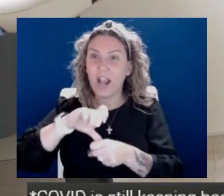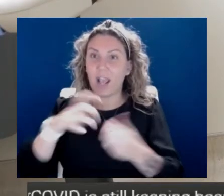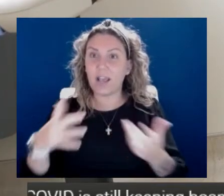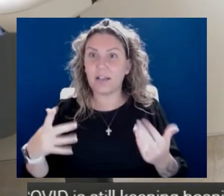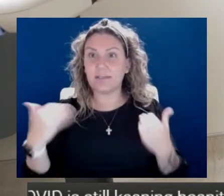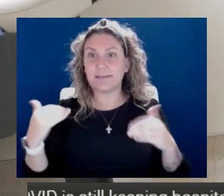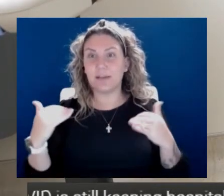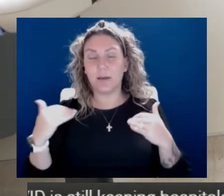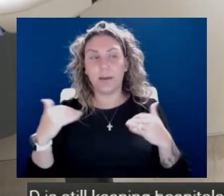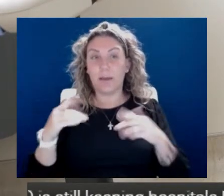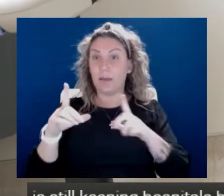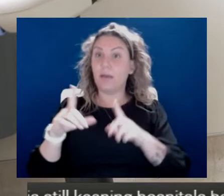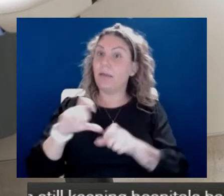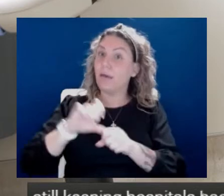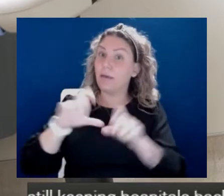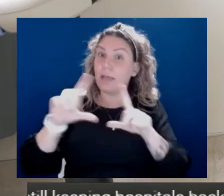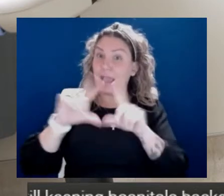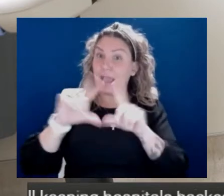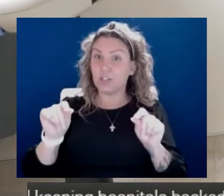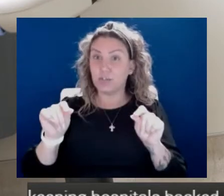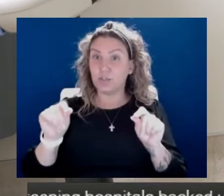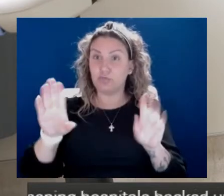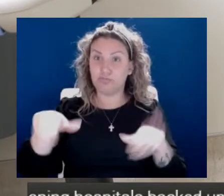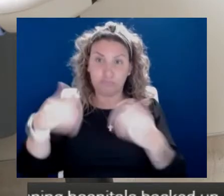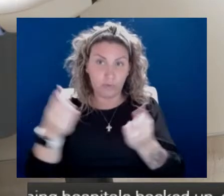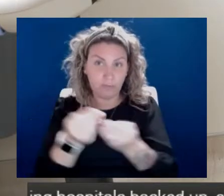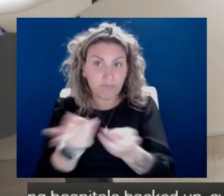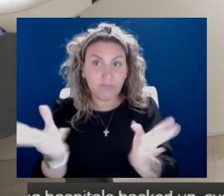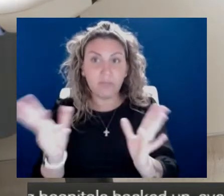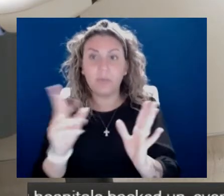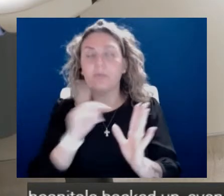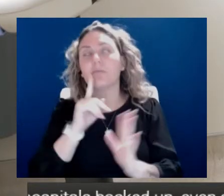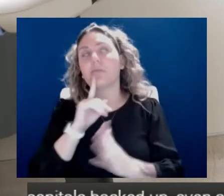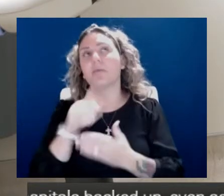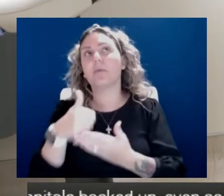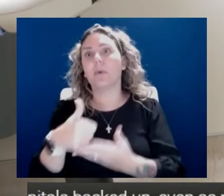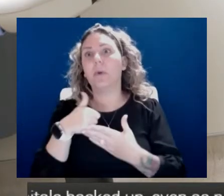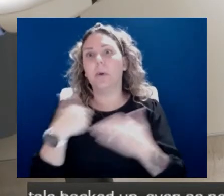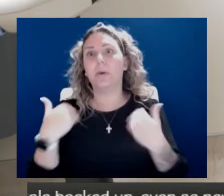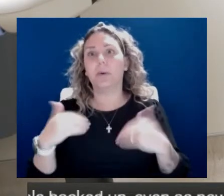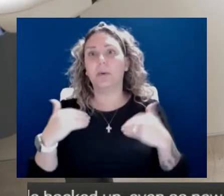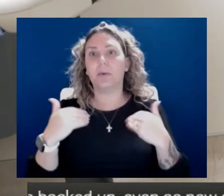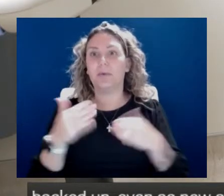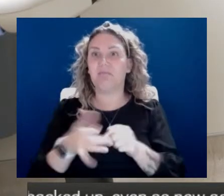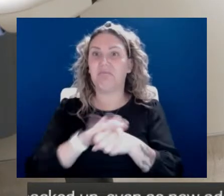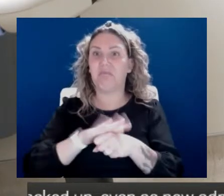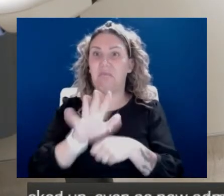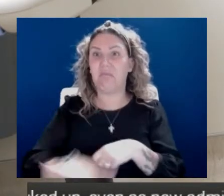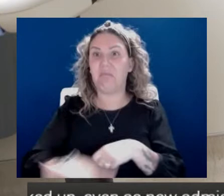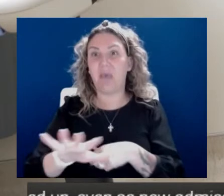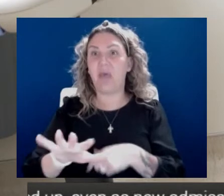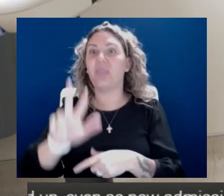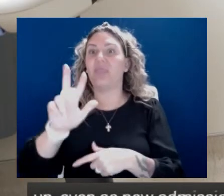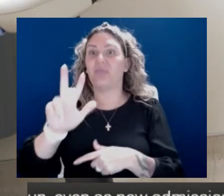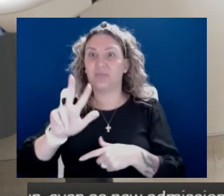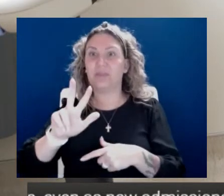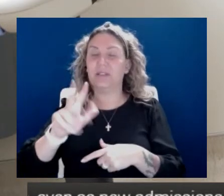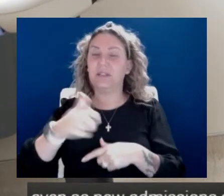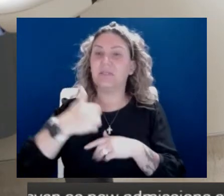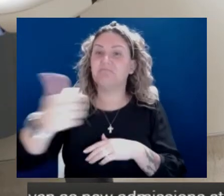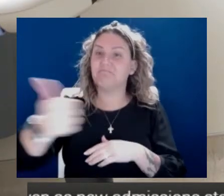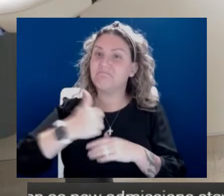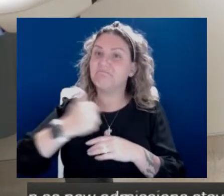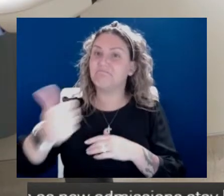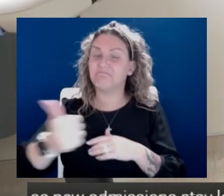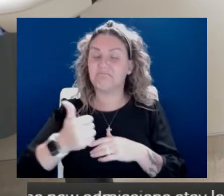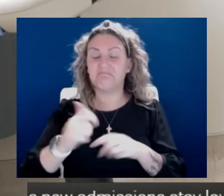that they provided really helped out. I mean, it covered about 3 trips, but it